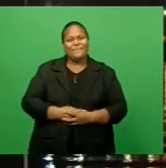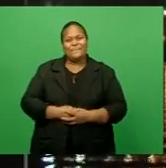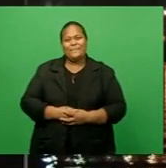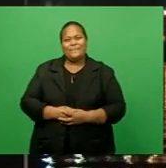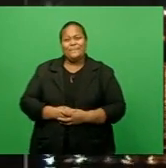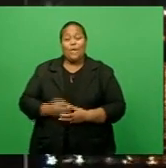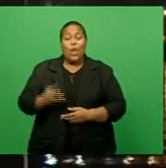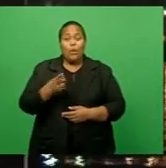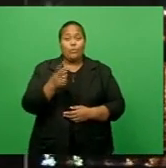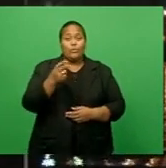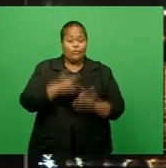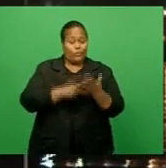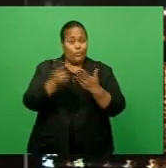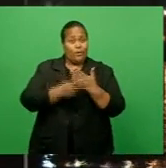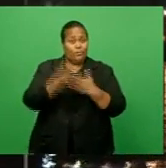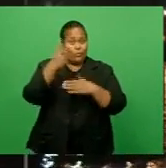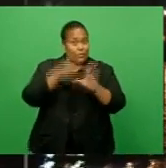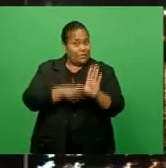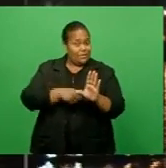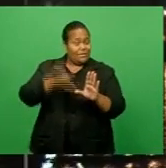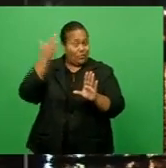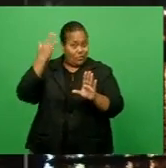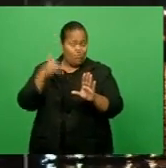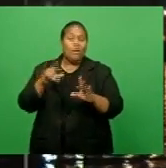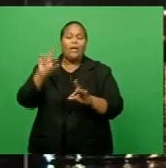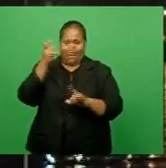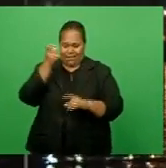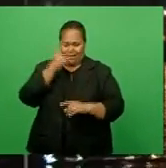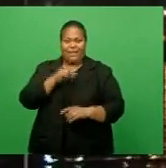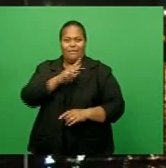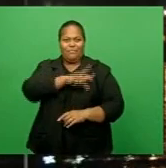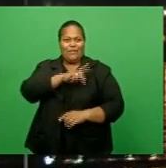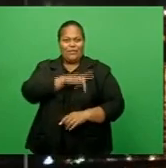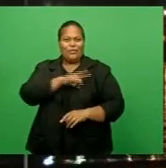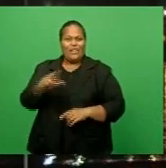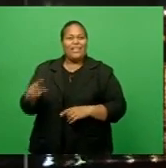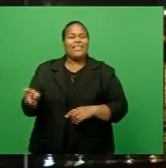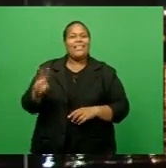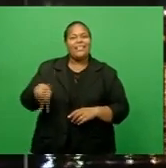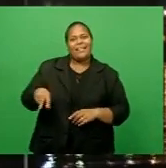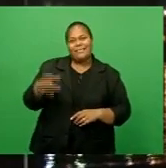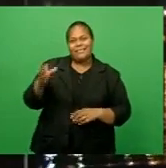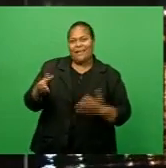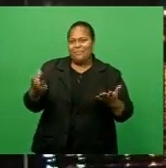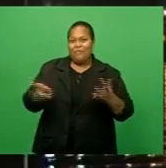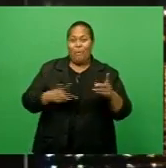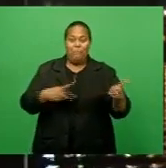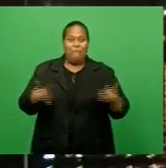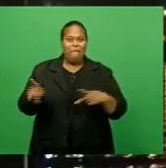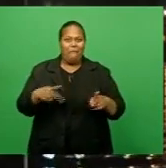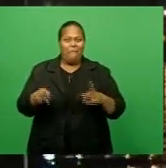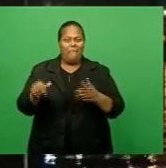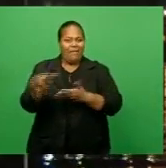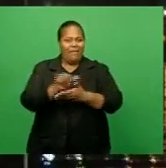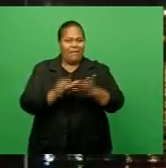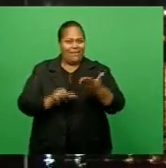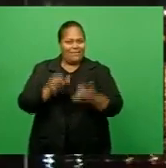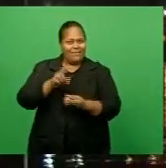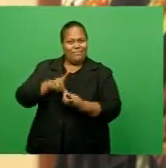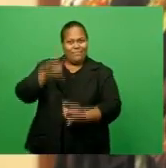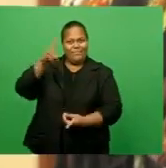program 2 years ago, aspiring dancers can now gain qualifications in the performing arts. Details with Felipe